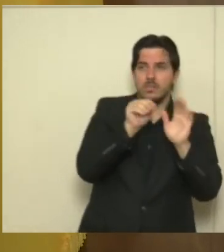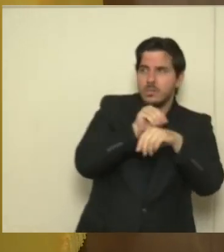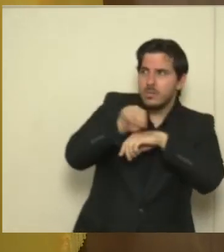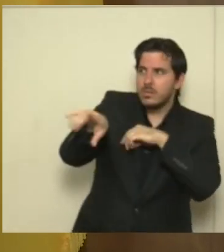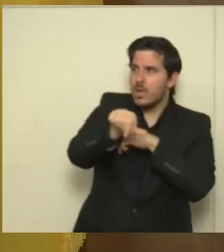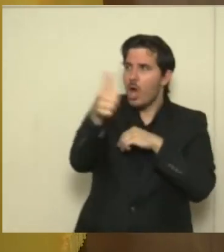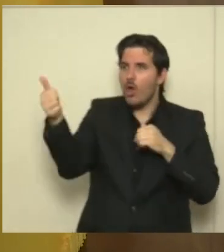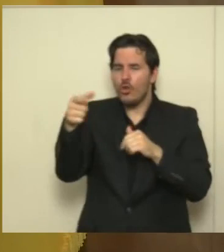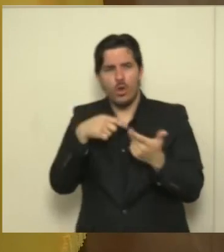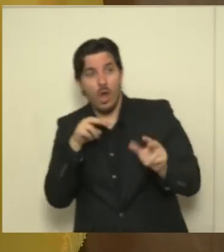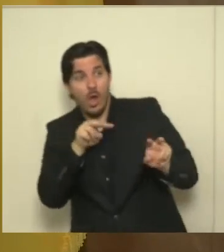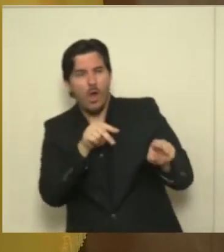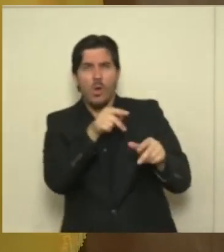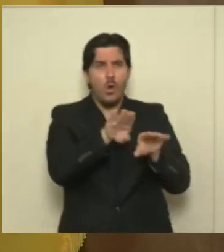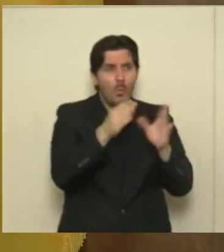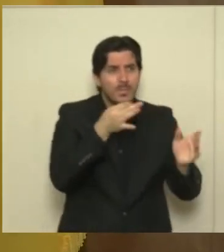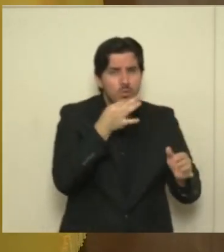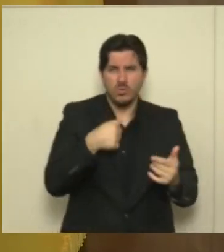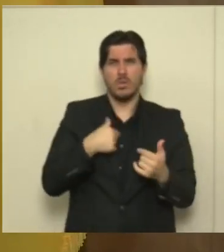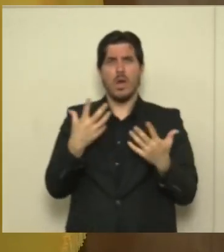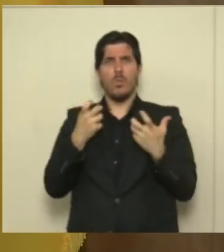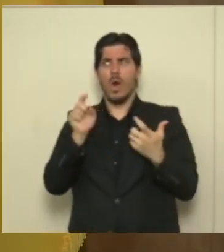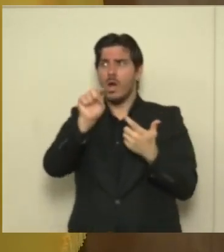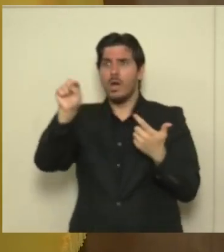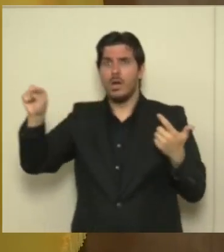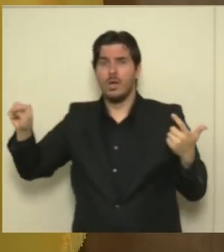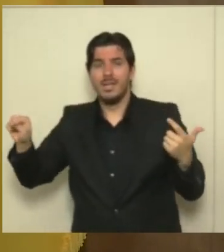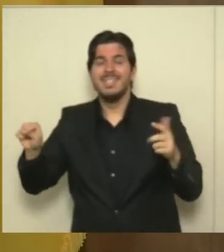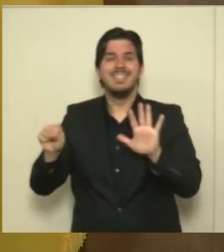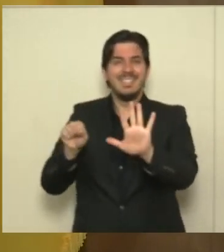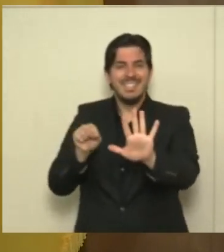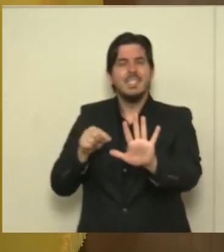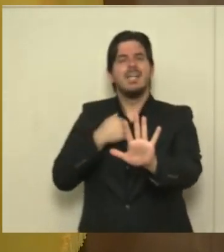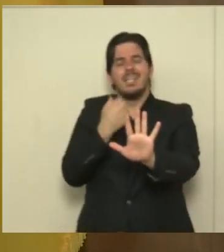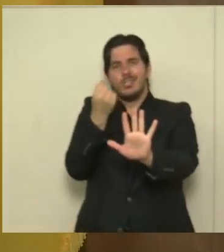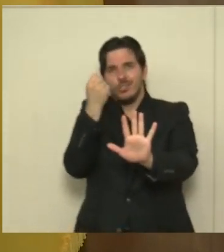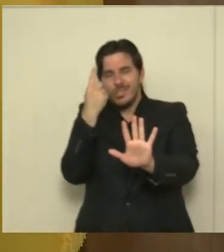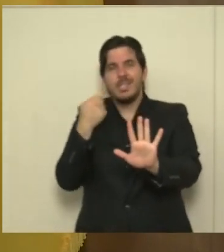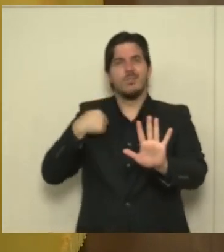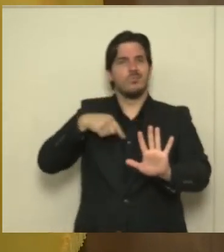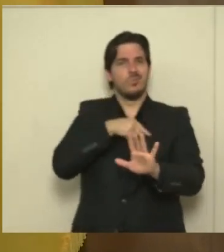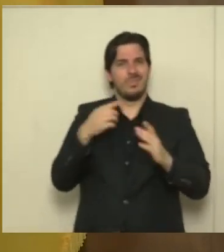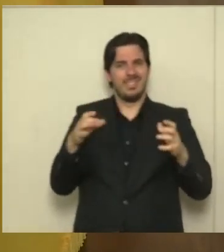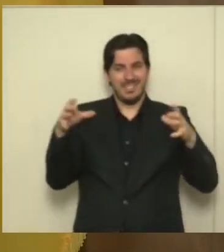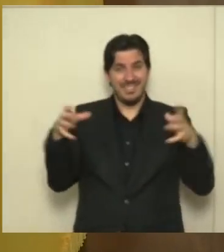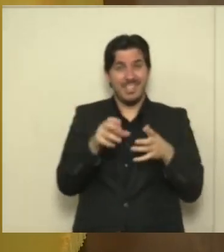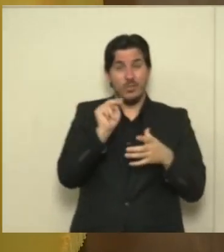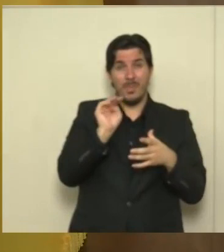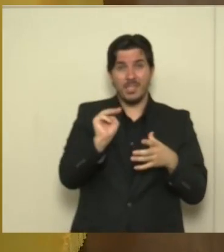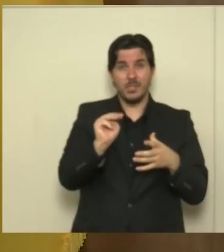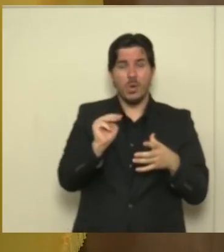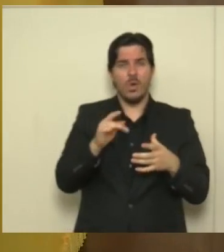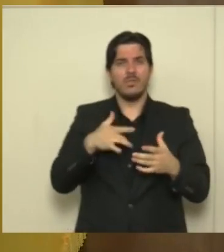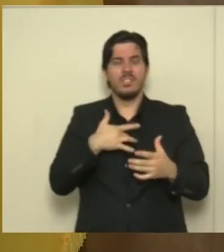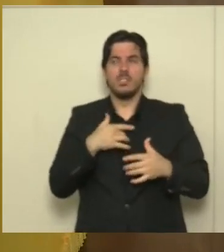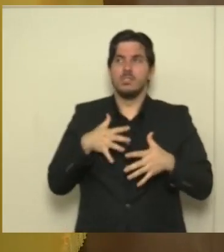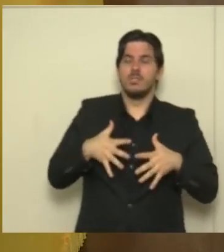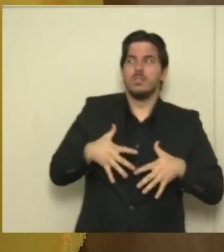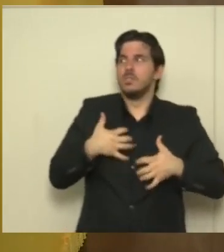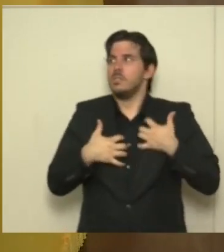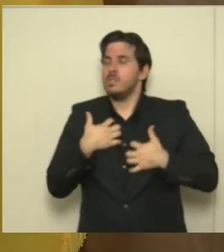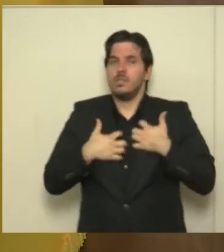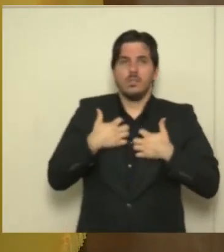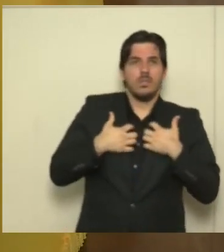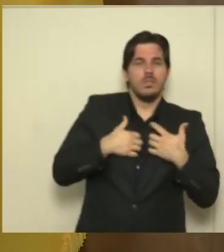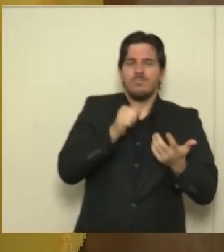also understand that we are getting, as a state, impatient, that we are ready. We've seen, as I, you know, and